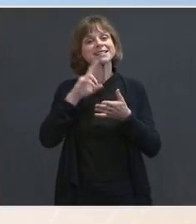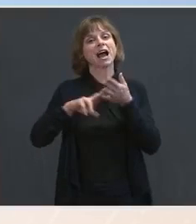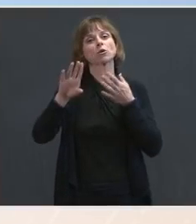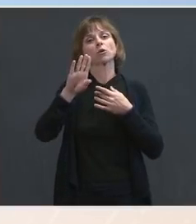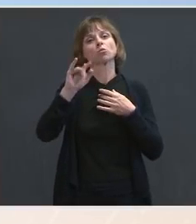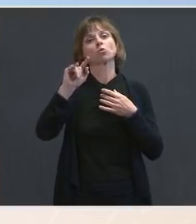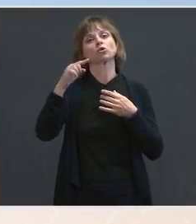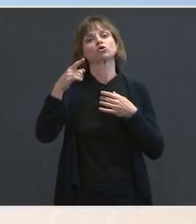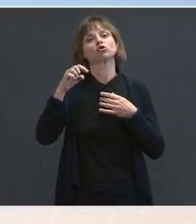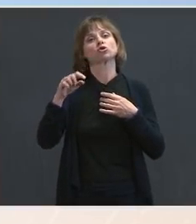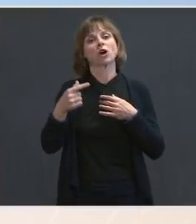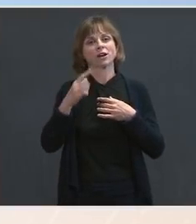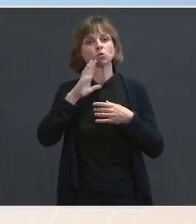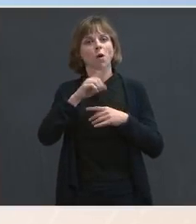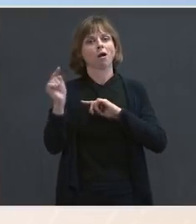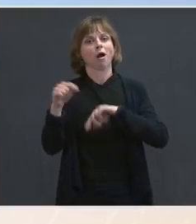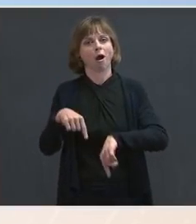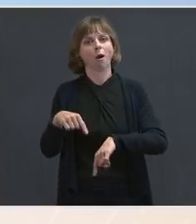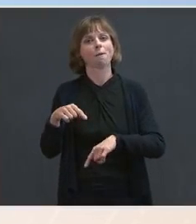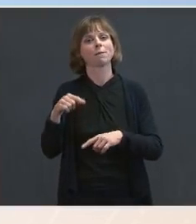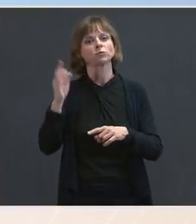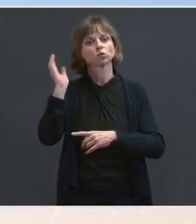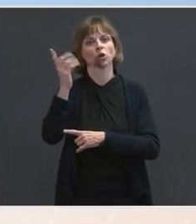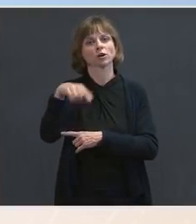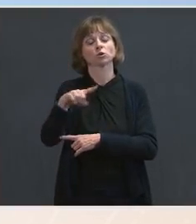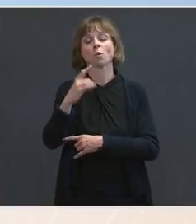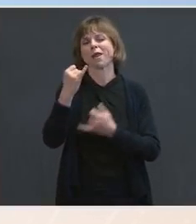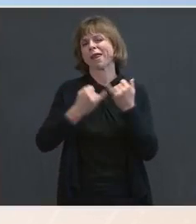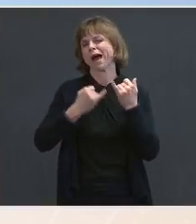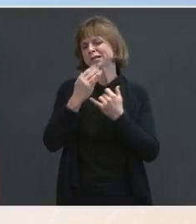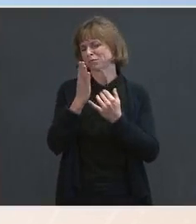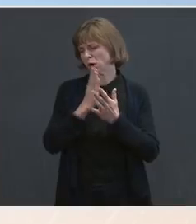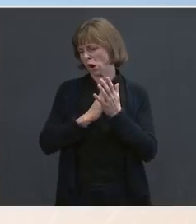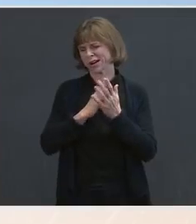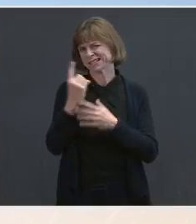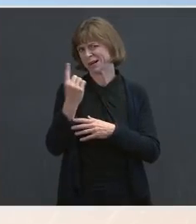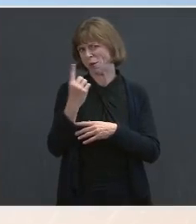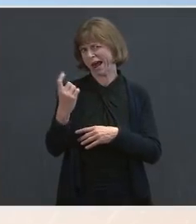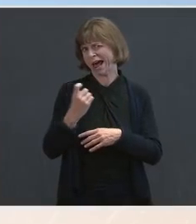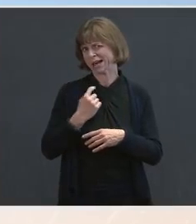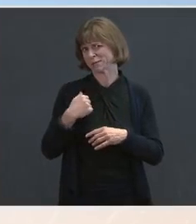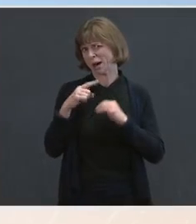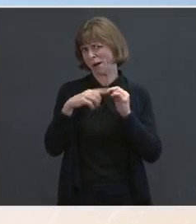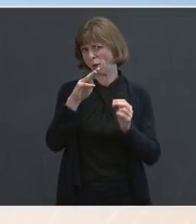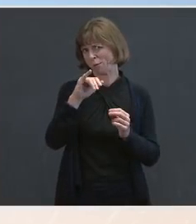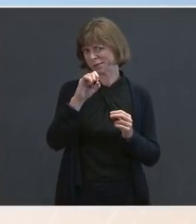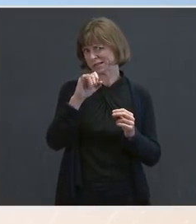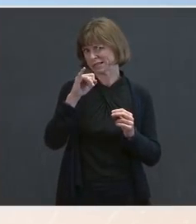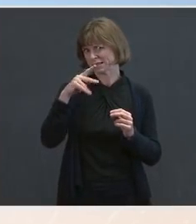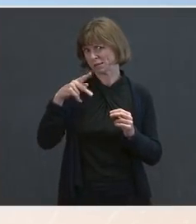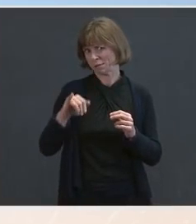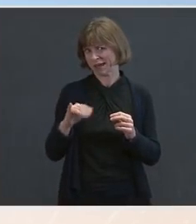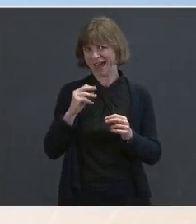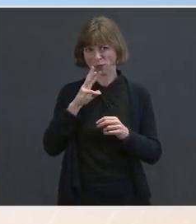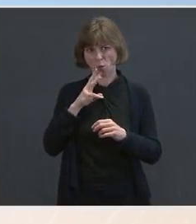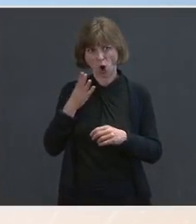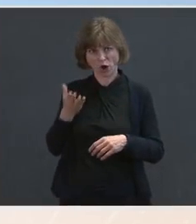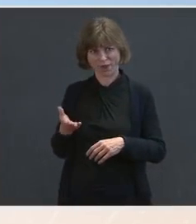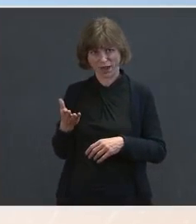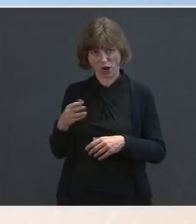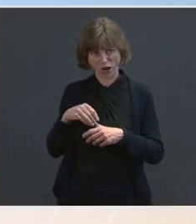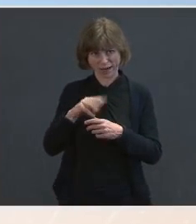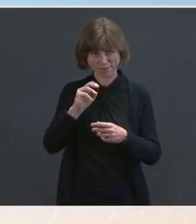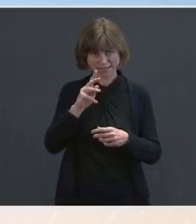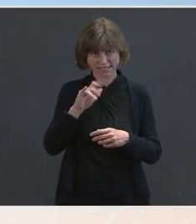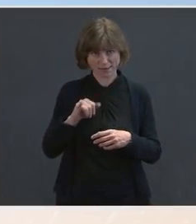that. One last piece, I can't remember who it was, but somebody in here asked about Mississippi and the water situation on the ground in